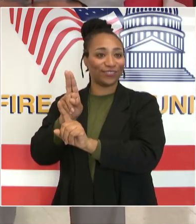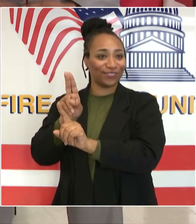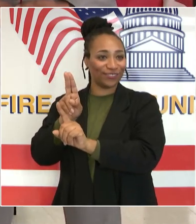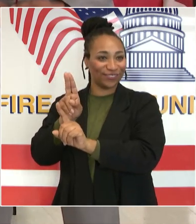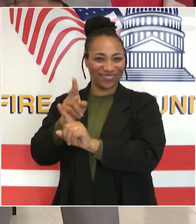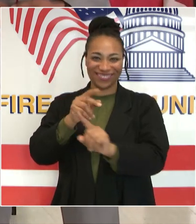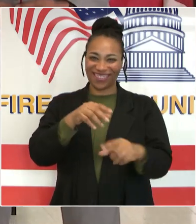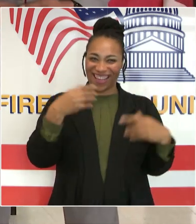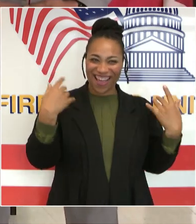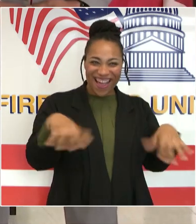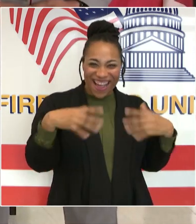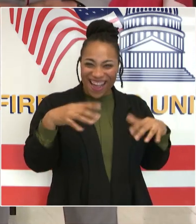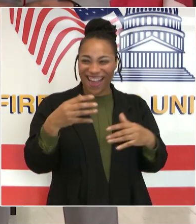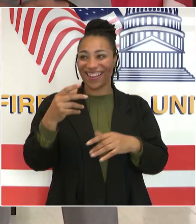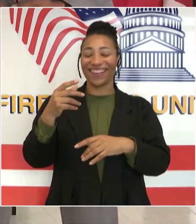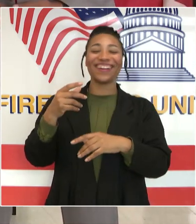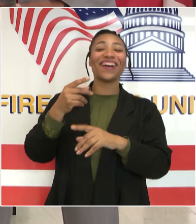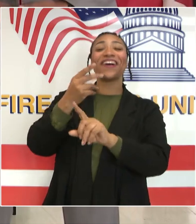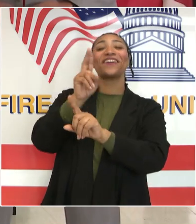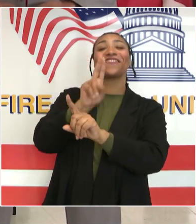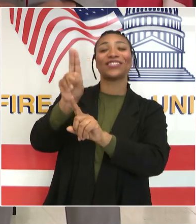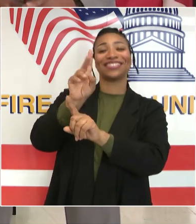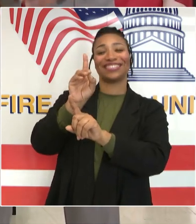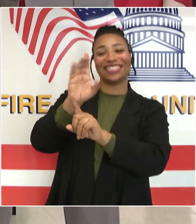University of the District of Columbia.